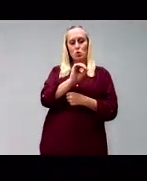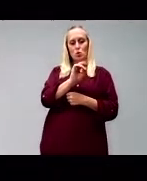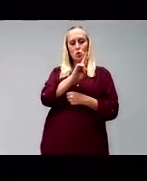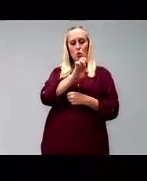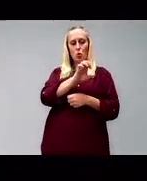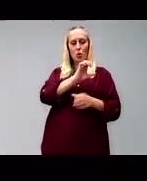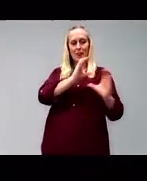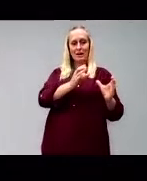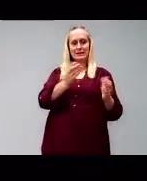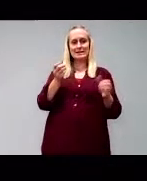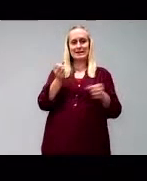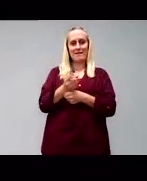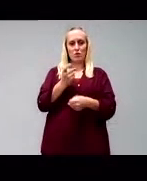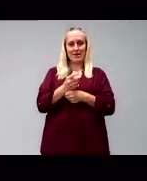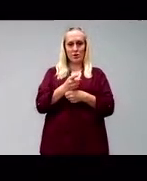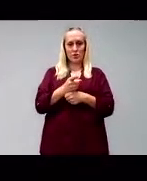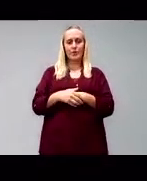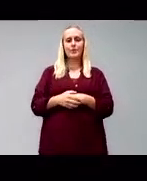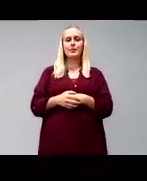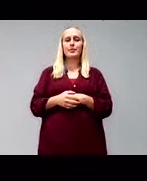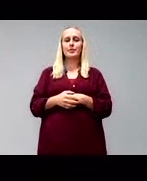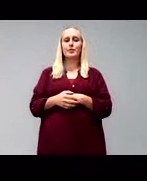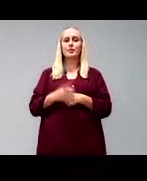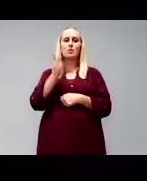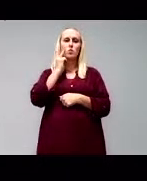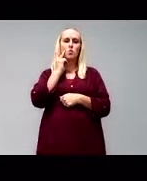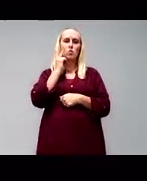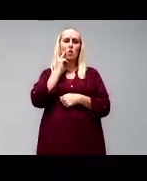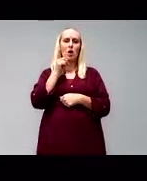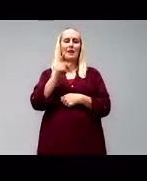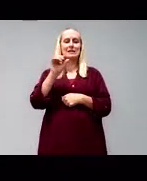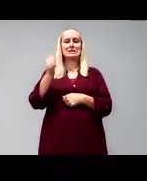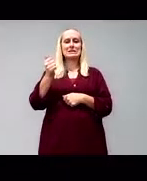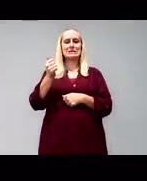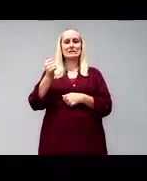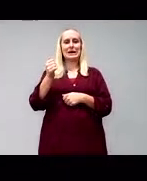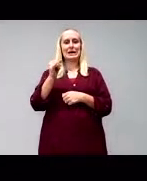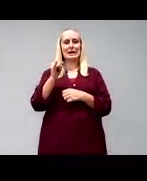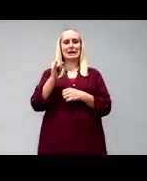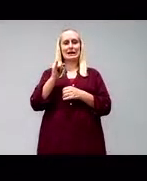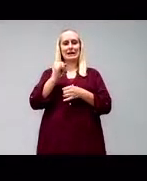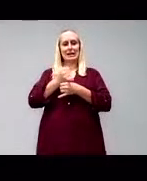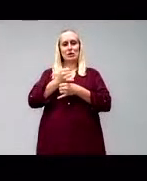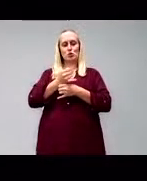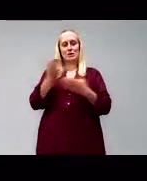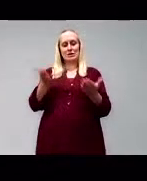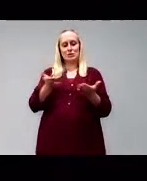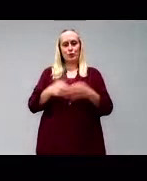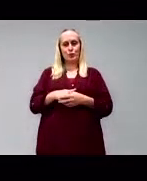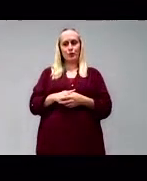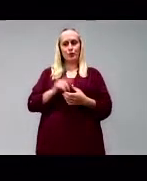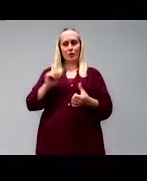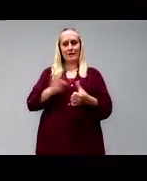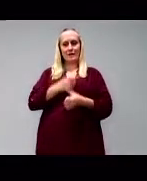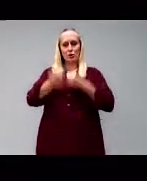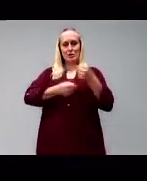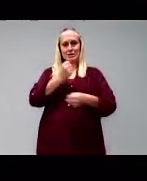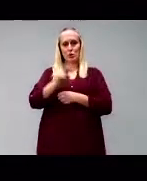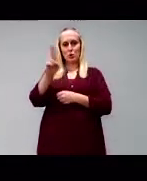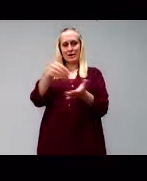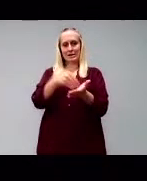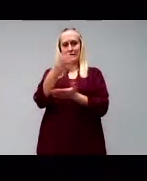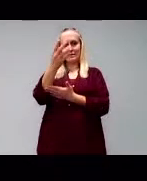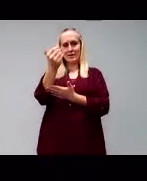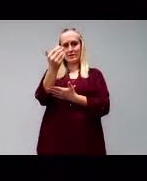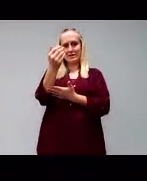campus. So let's take a peek at the 10 industries that we represent. In the first year of CTEC, the 2015-16